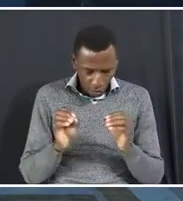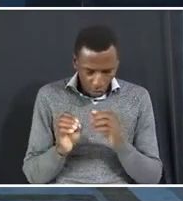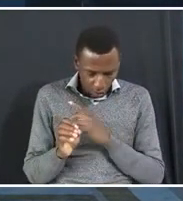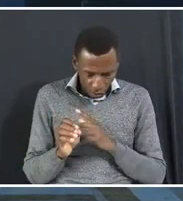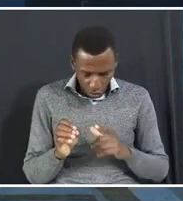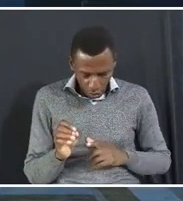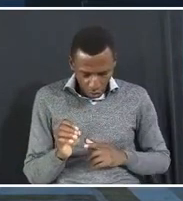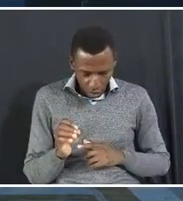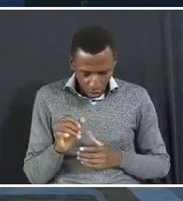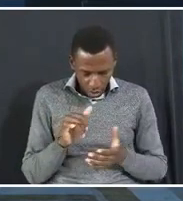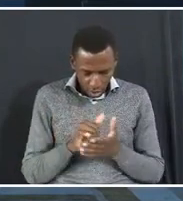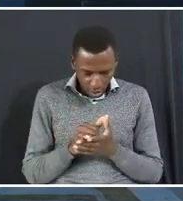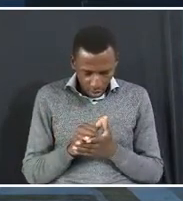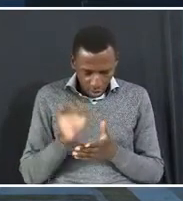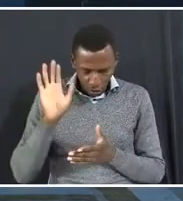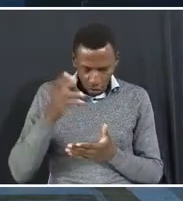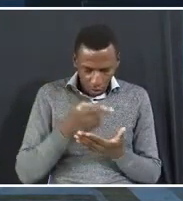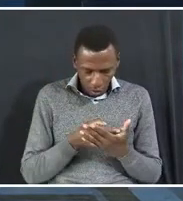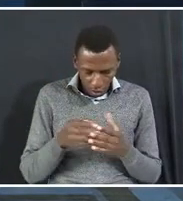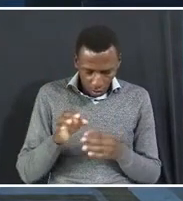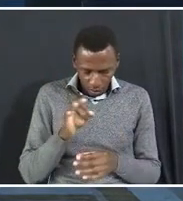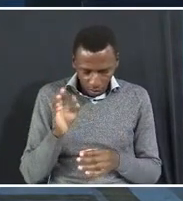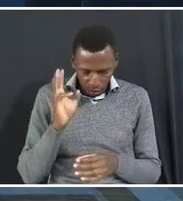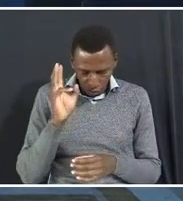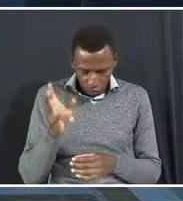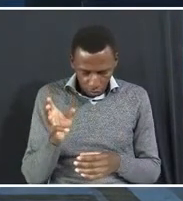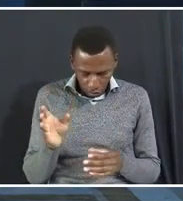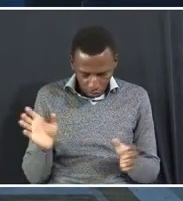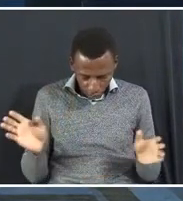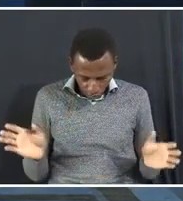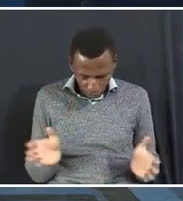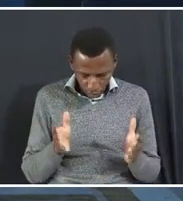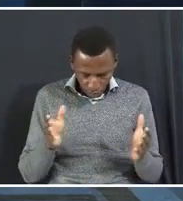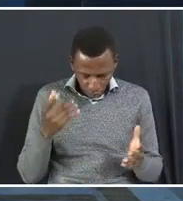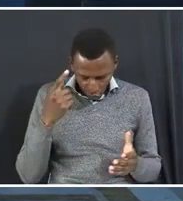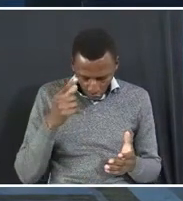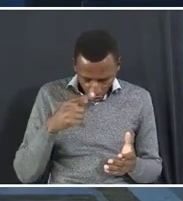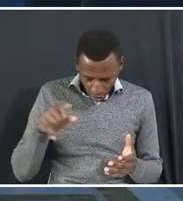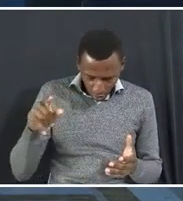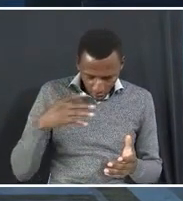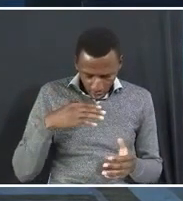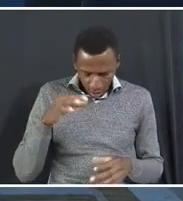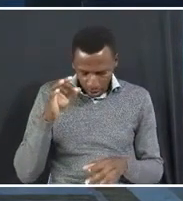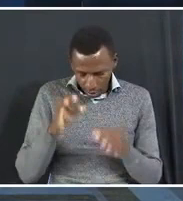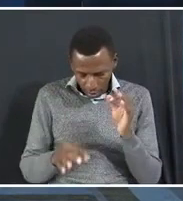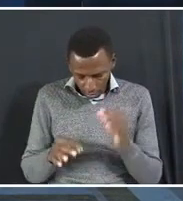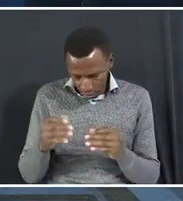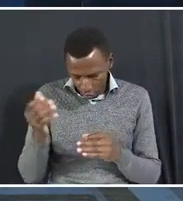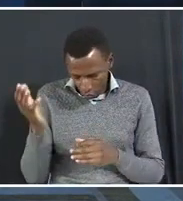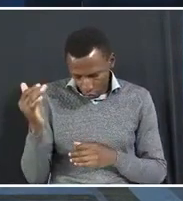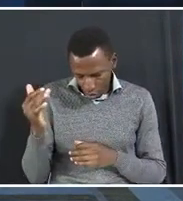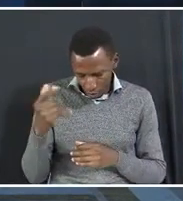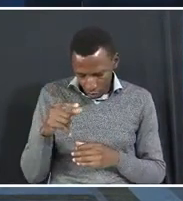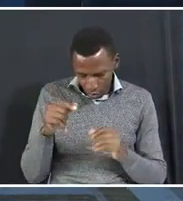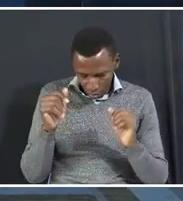your Spirit will convict us of righteousness and of the judgment to come, that